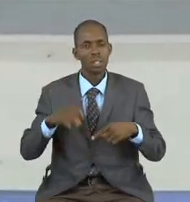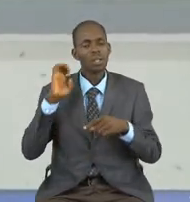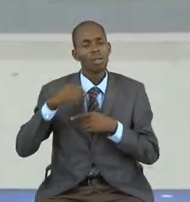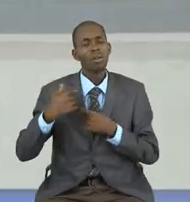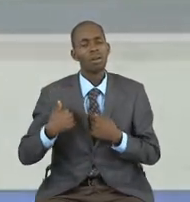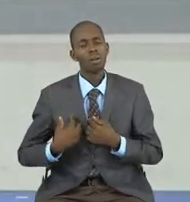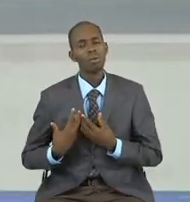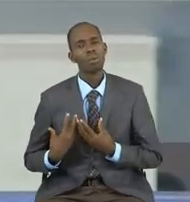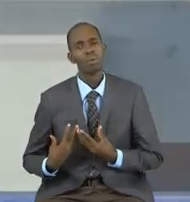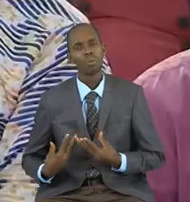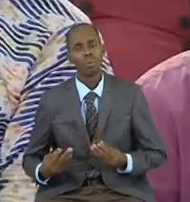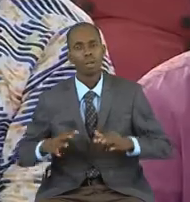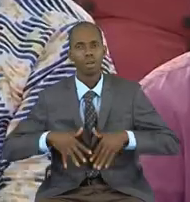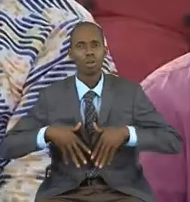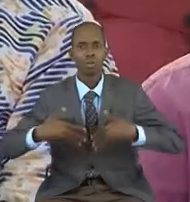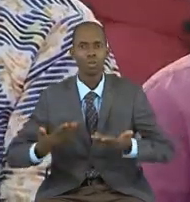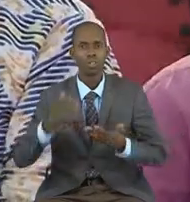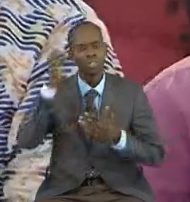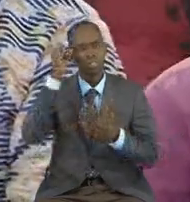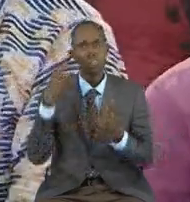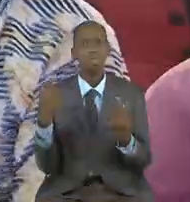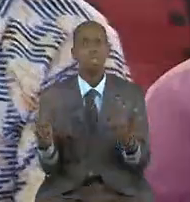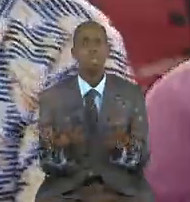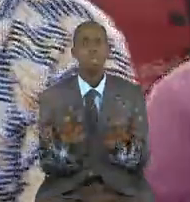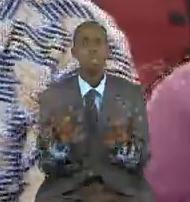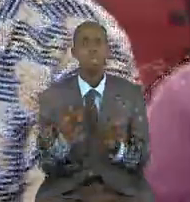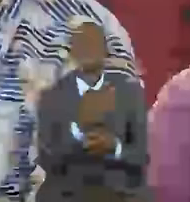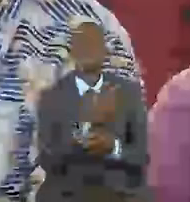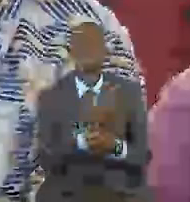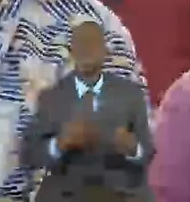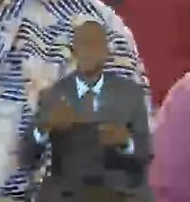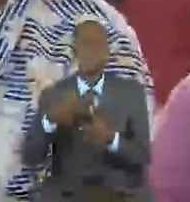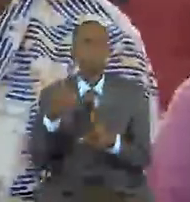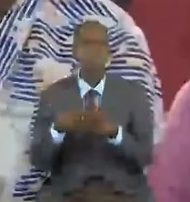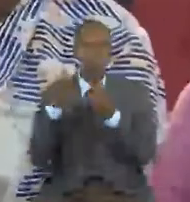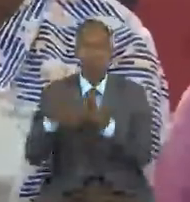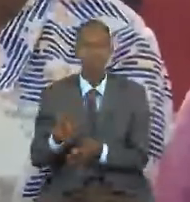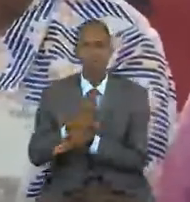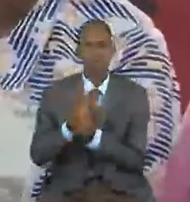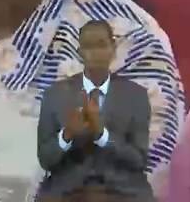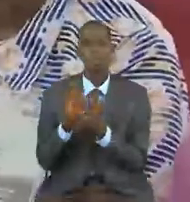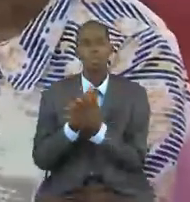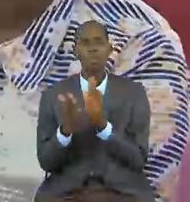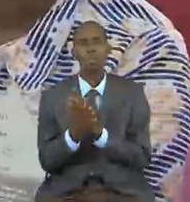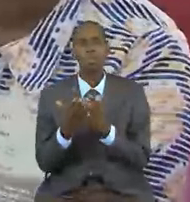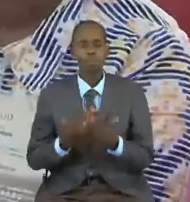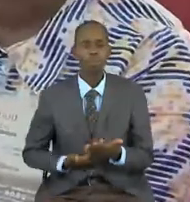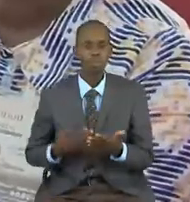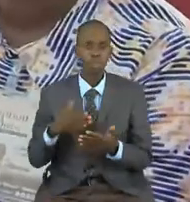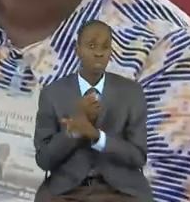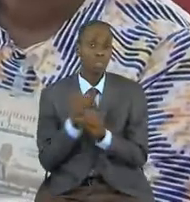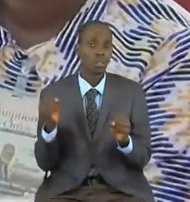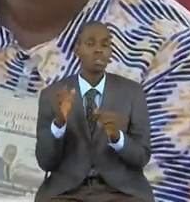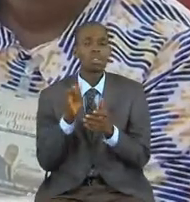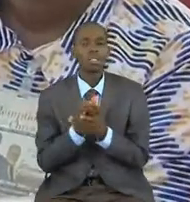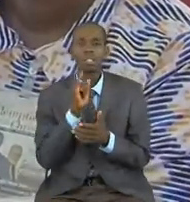sin, and then he repents and becomes born again. That's a miracle. When